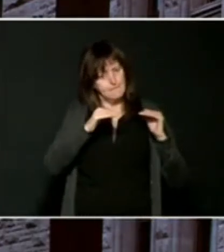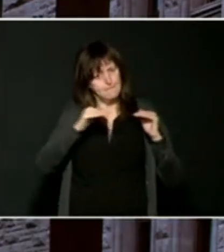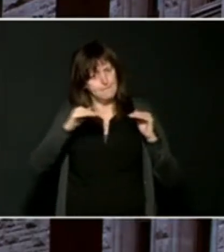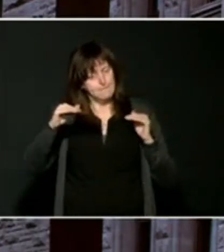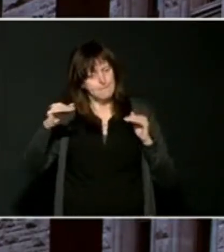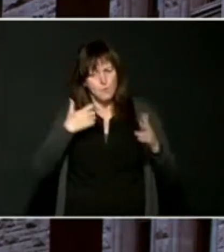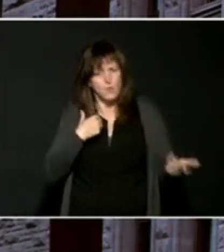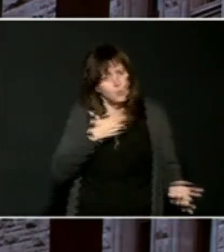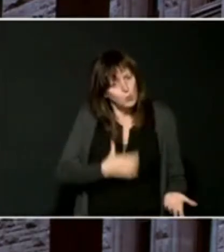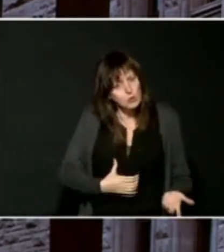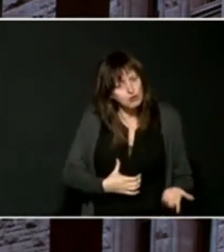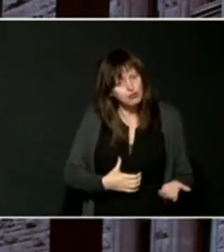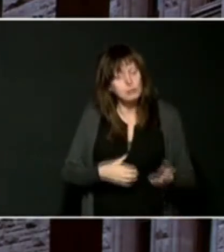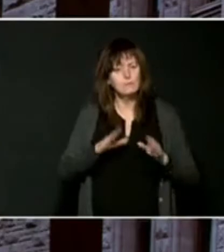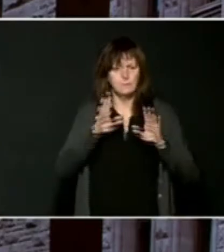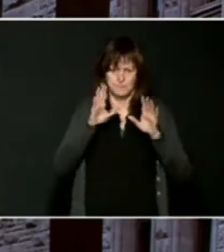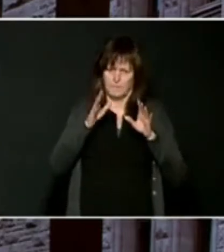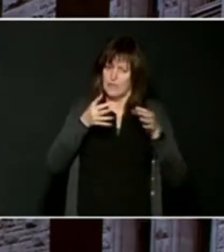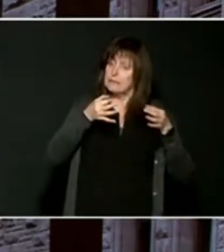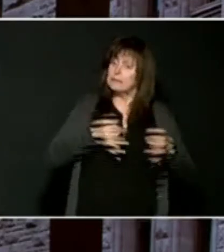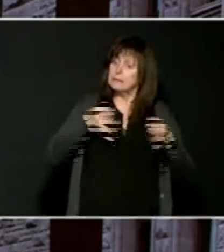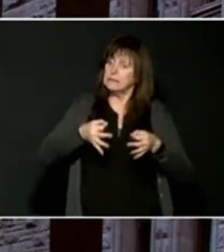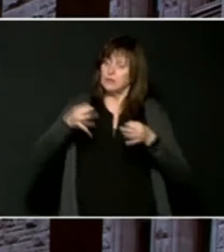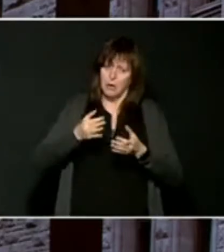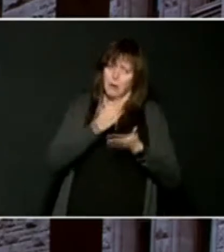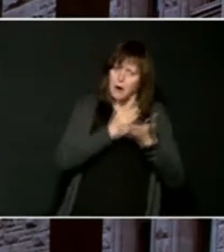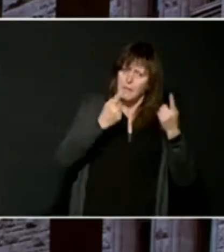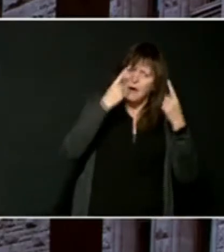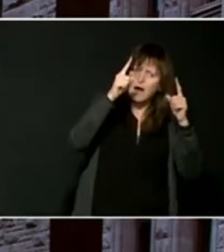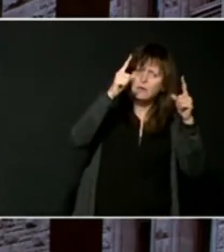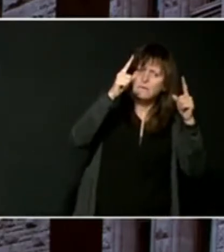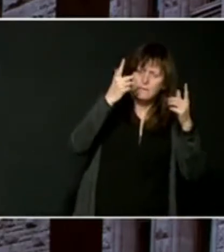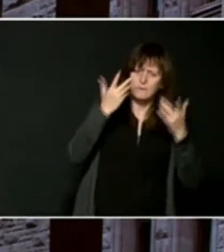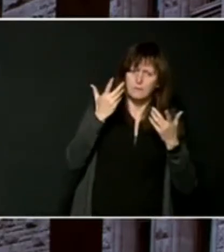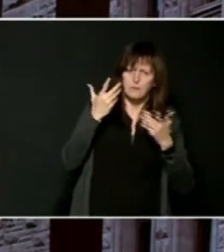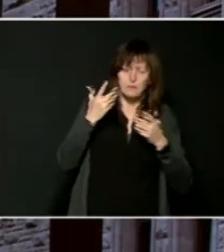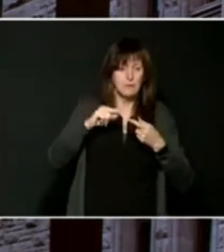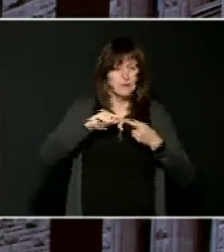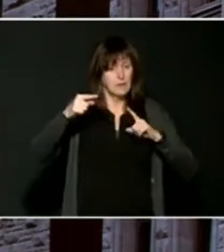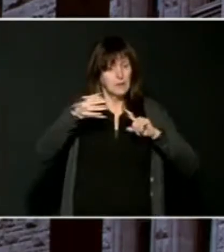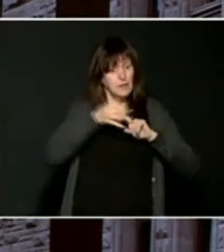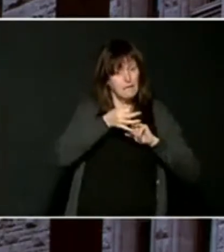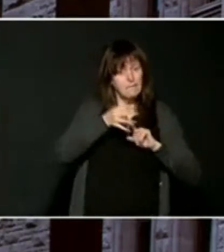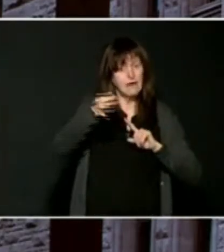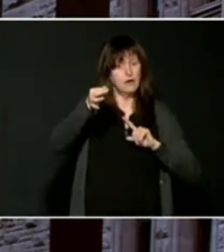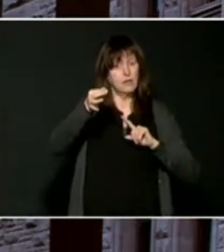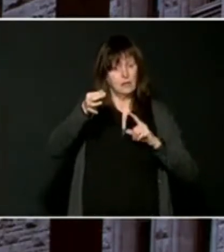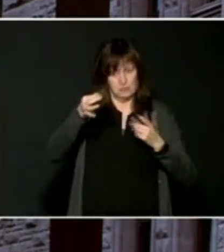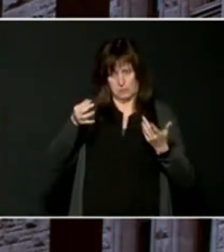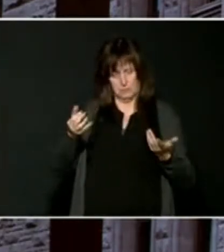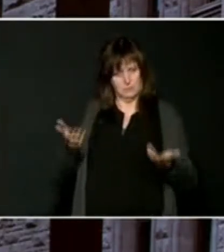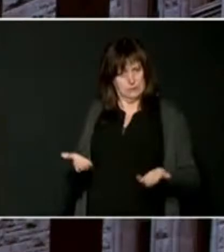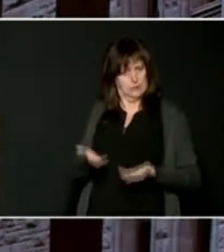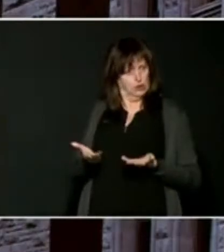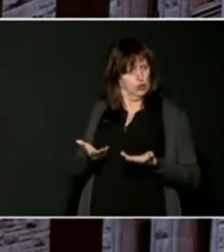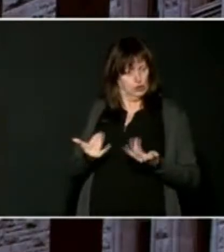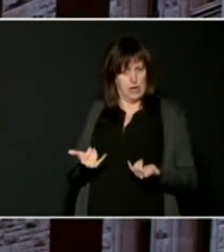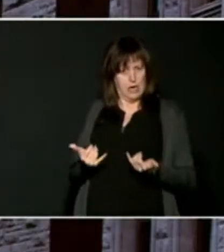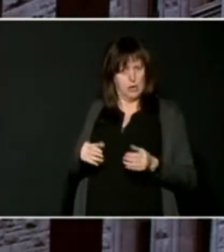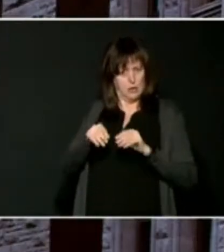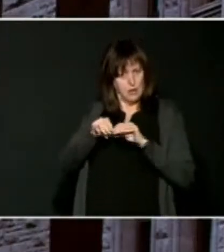at it, the variants have moved in steadily and progressed there. So we have made some indent. We have slowed the